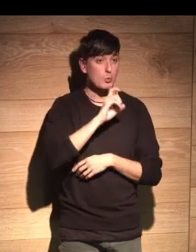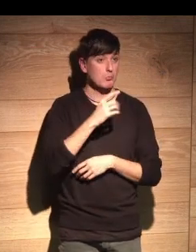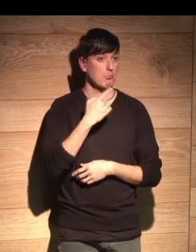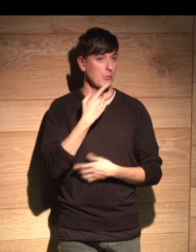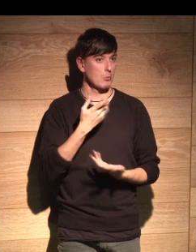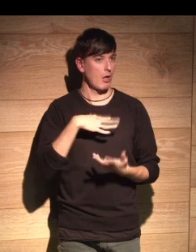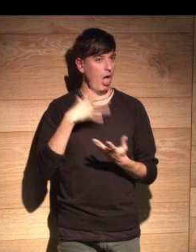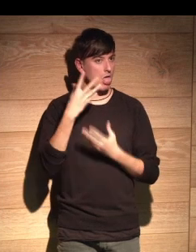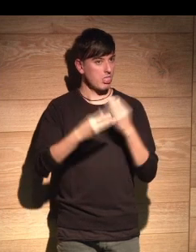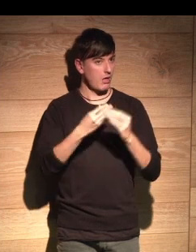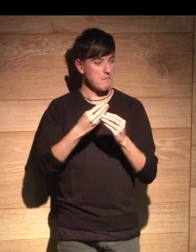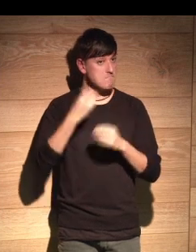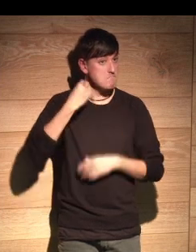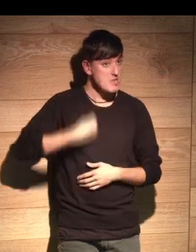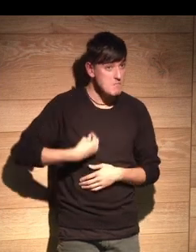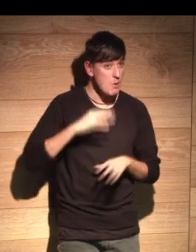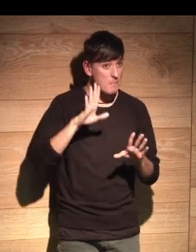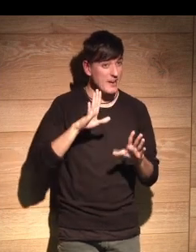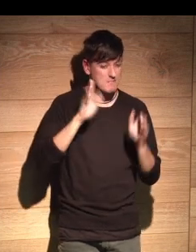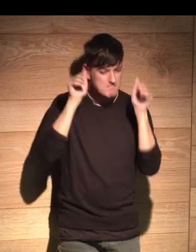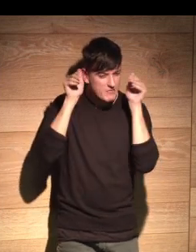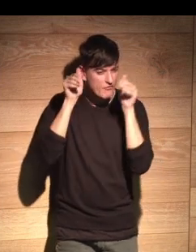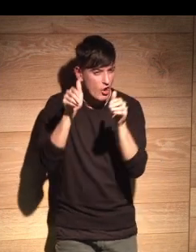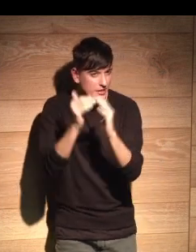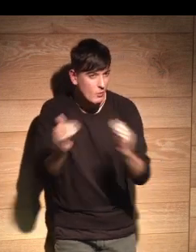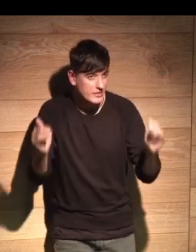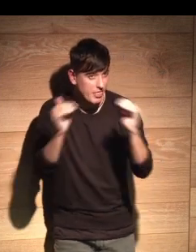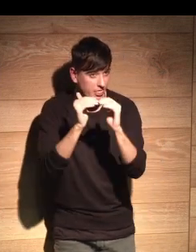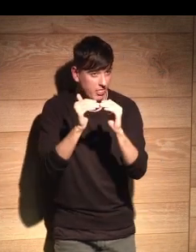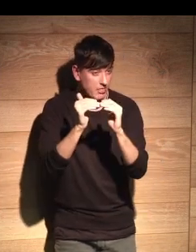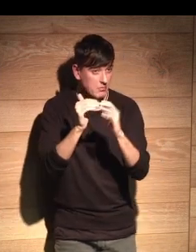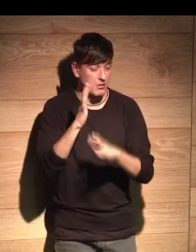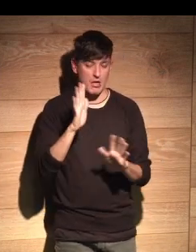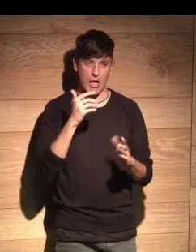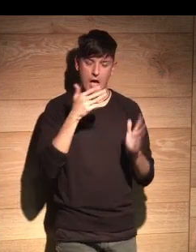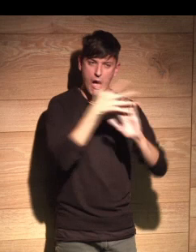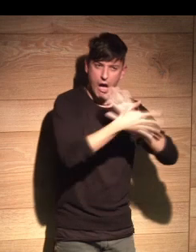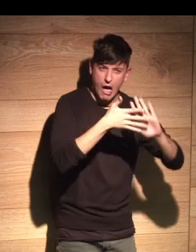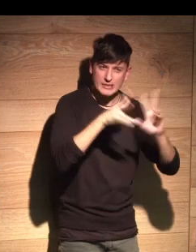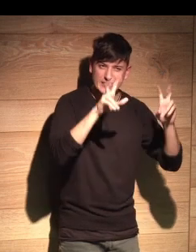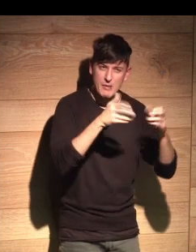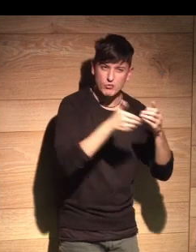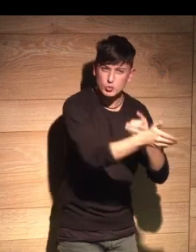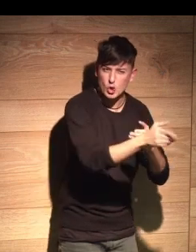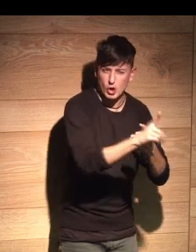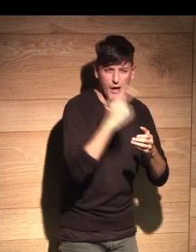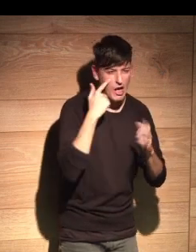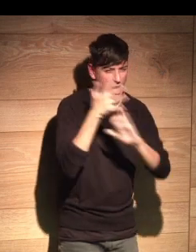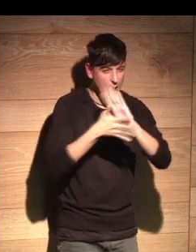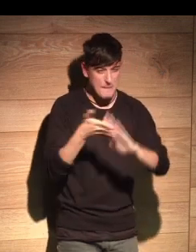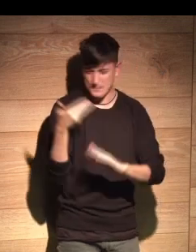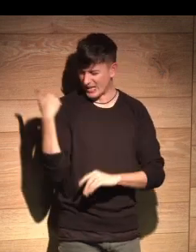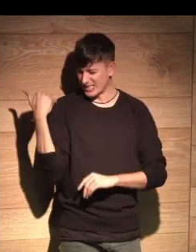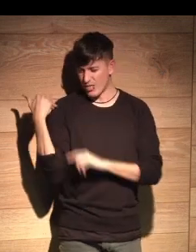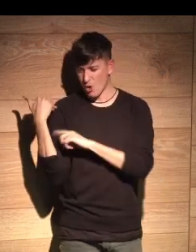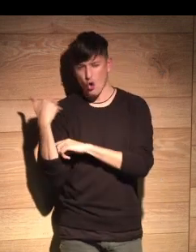I thought, why don't we do the same, but with this gender equality approach? Rather than speaking about the future, let's see how in the